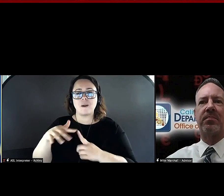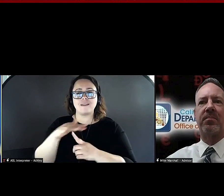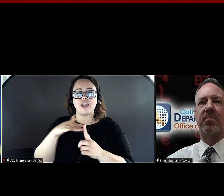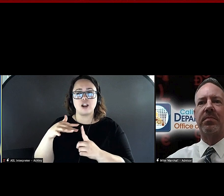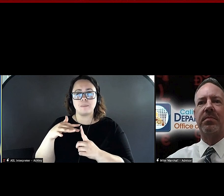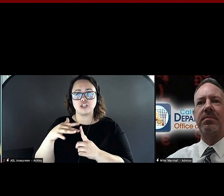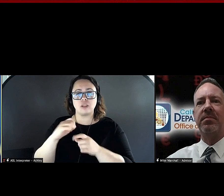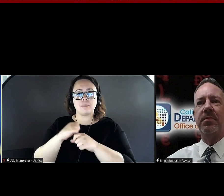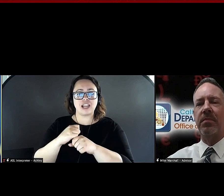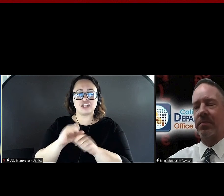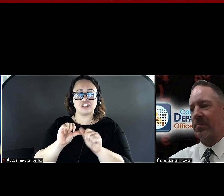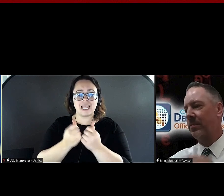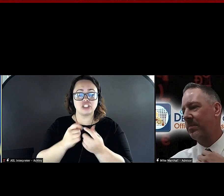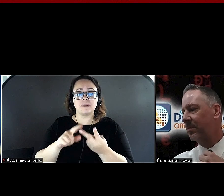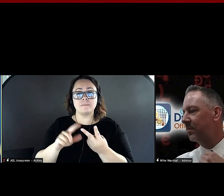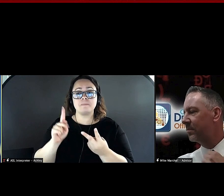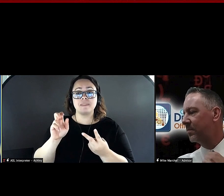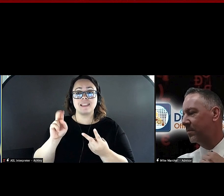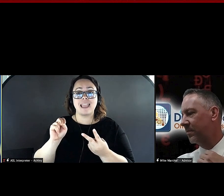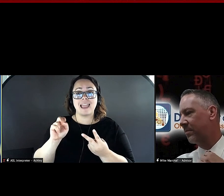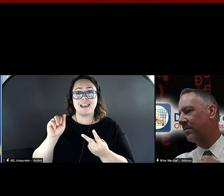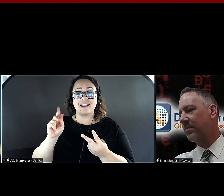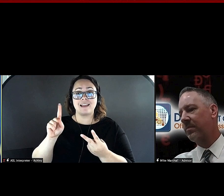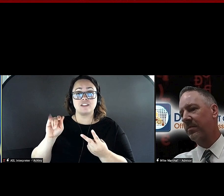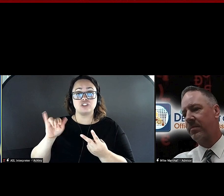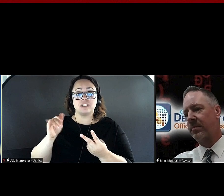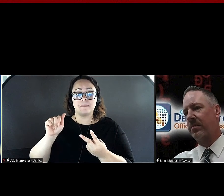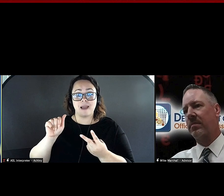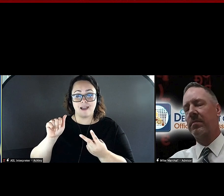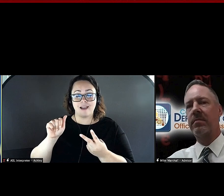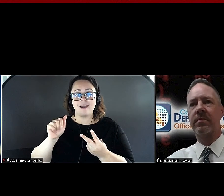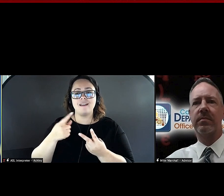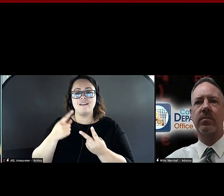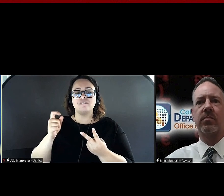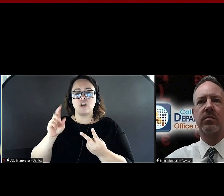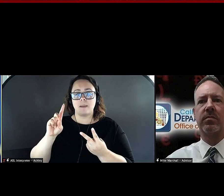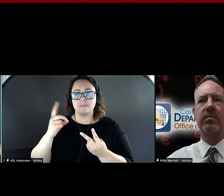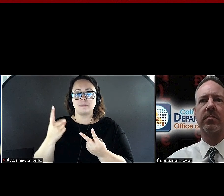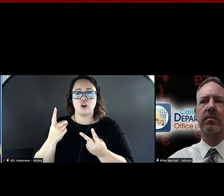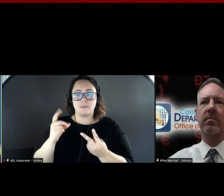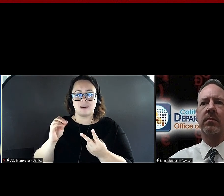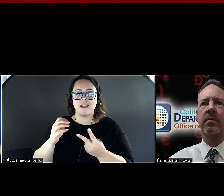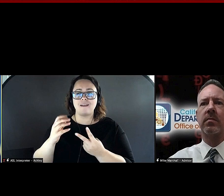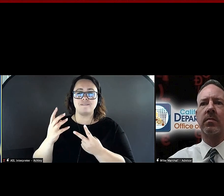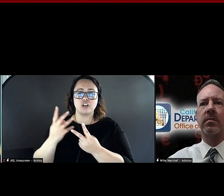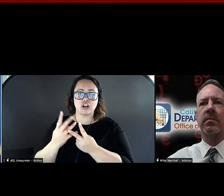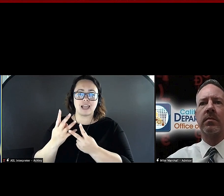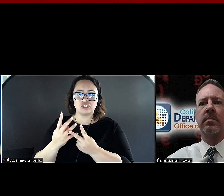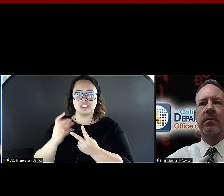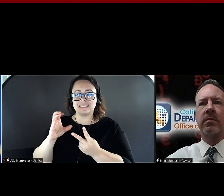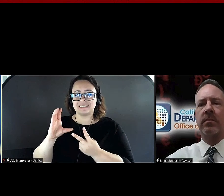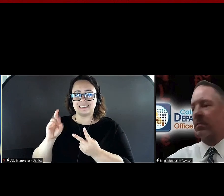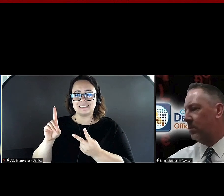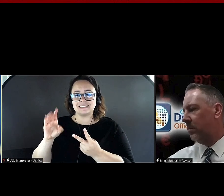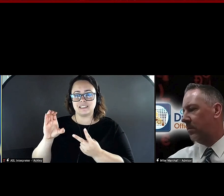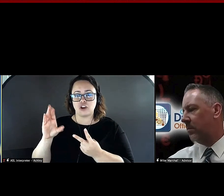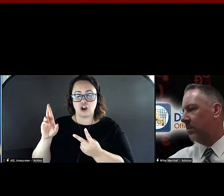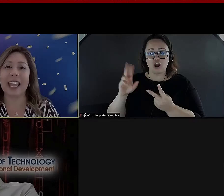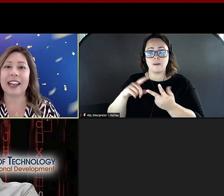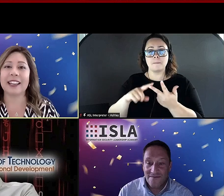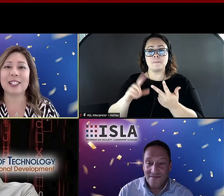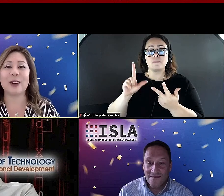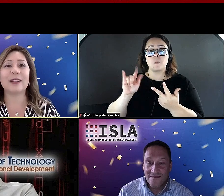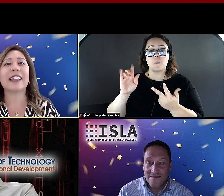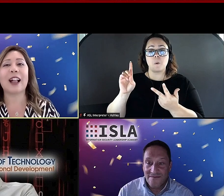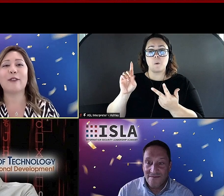Agency, Ken Kajima, the AISO at the California Department of Corrections and Rehabilitation, and Lloyd Indig, the